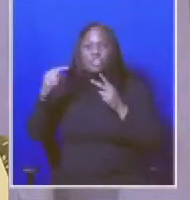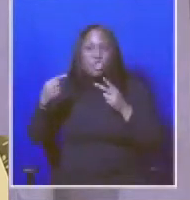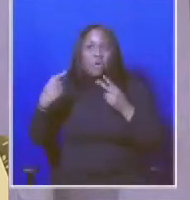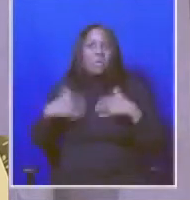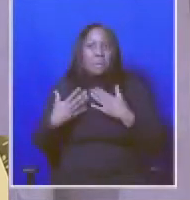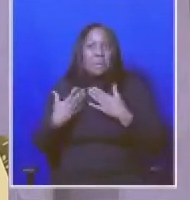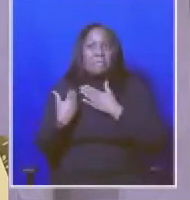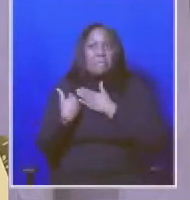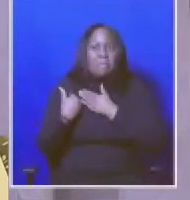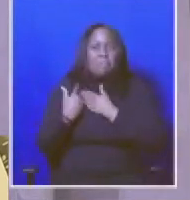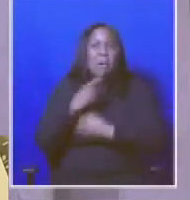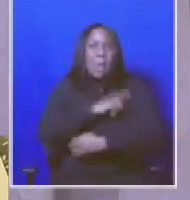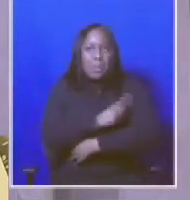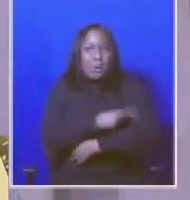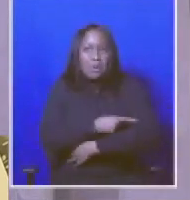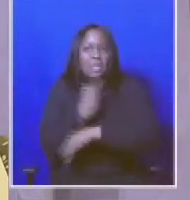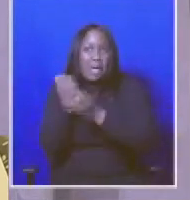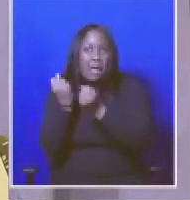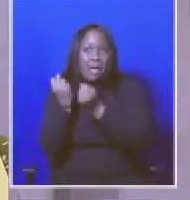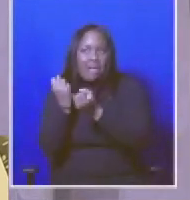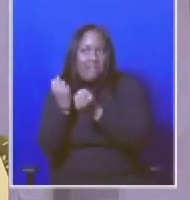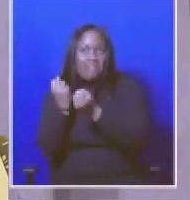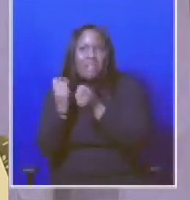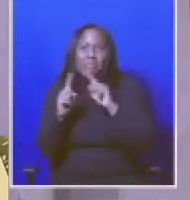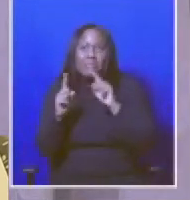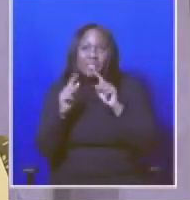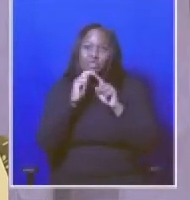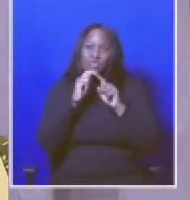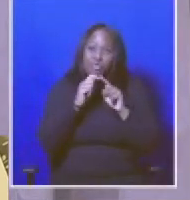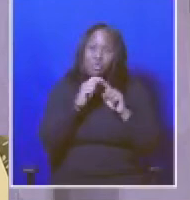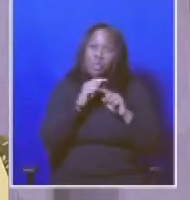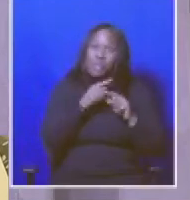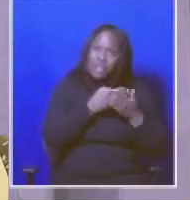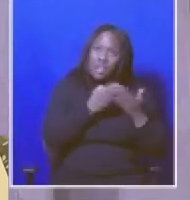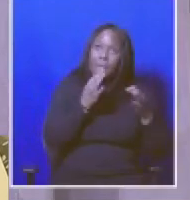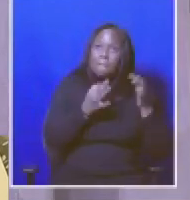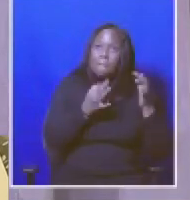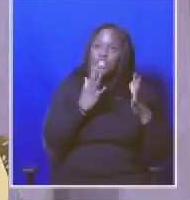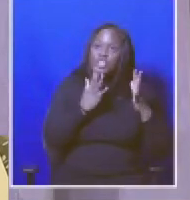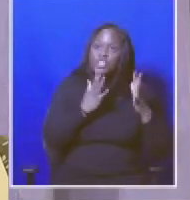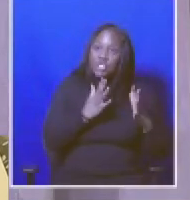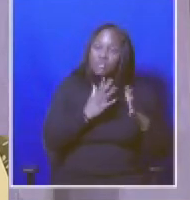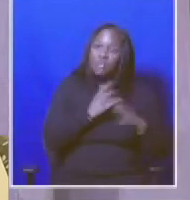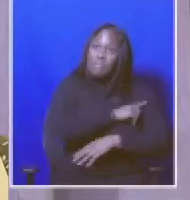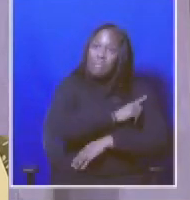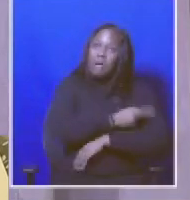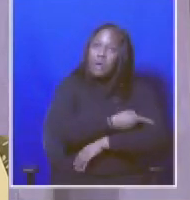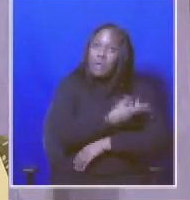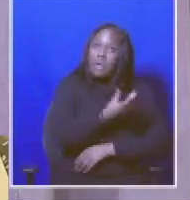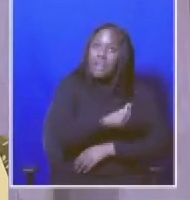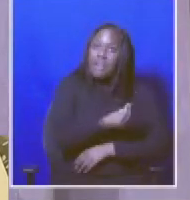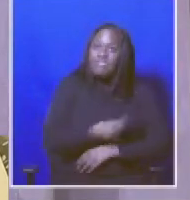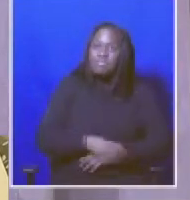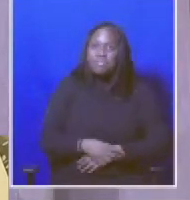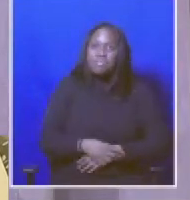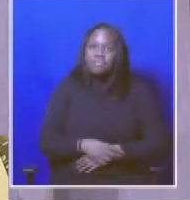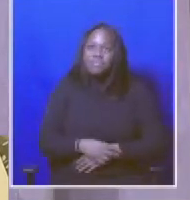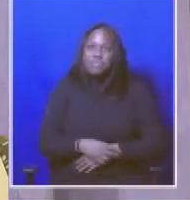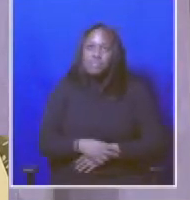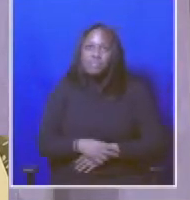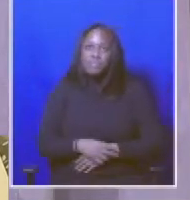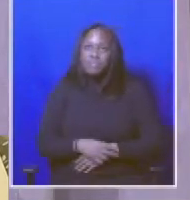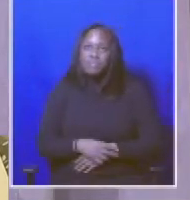their authority, their powers, but it does give politicians as well. So often is how do